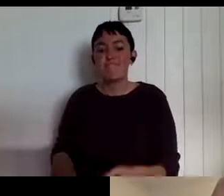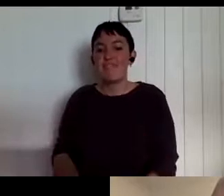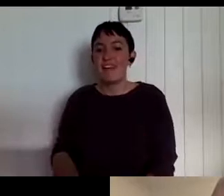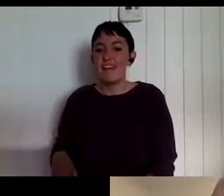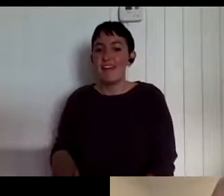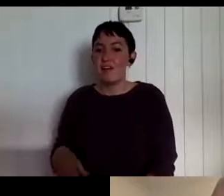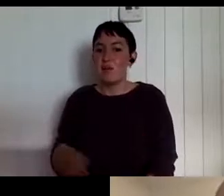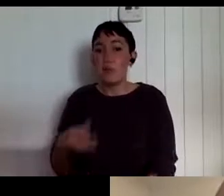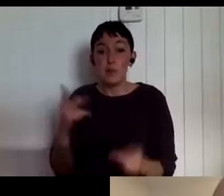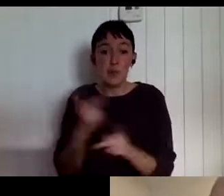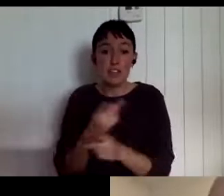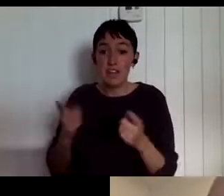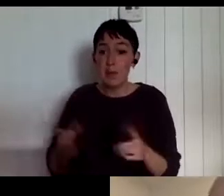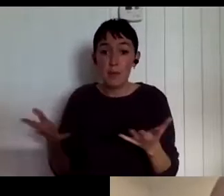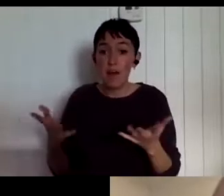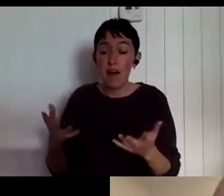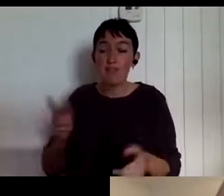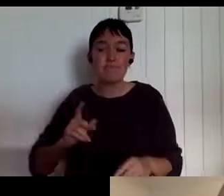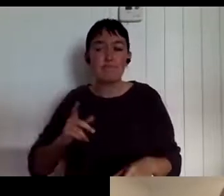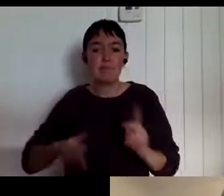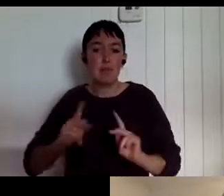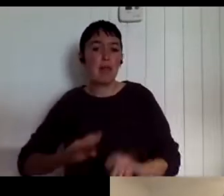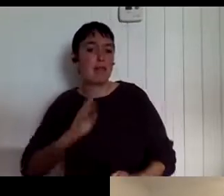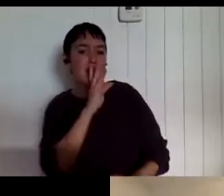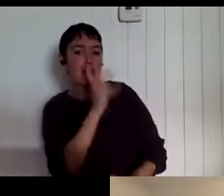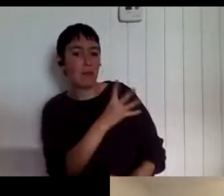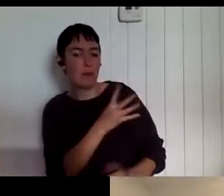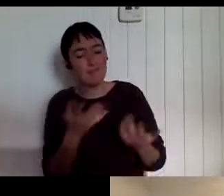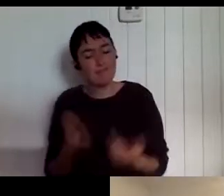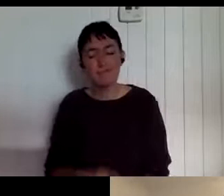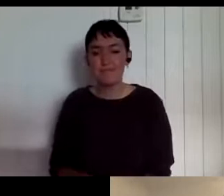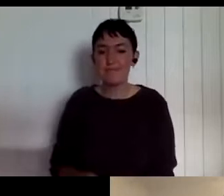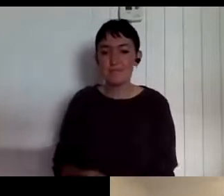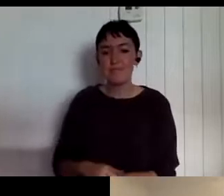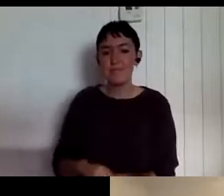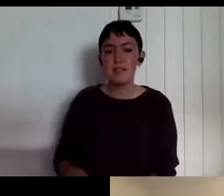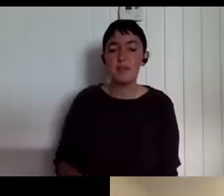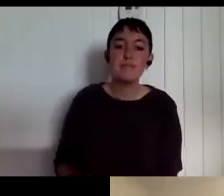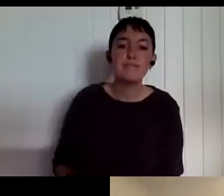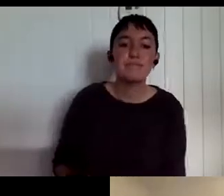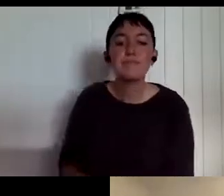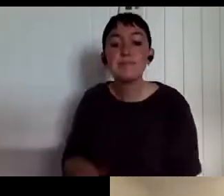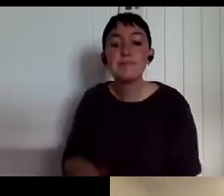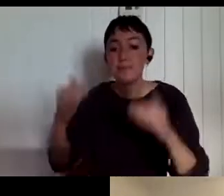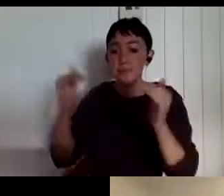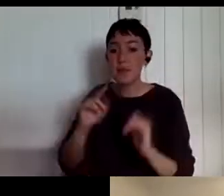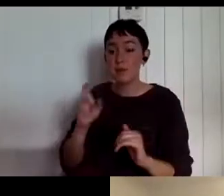ignored, at least at the beginning. When you get in deeper, that's a whole other can of worms. All right. The next question is from